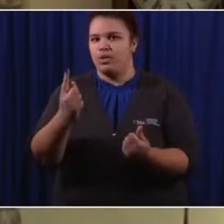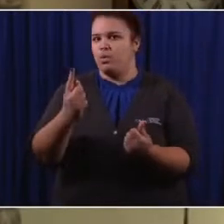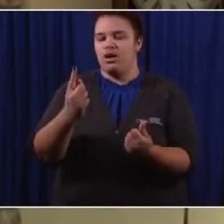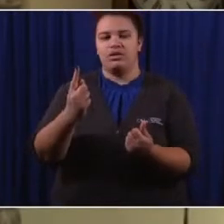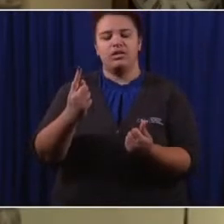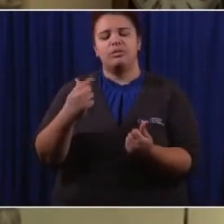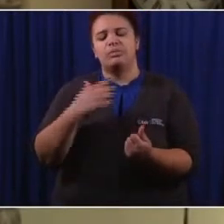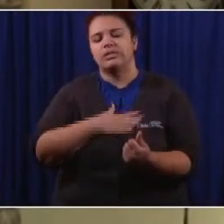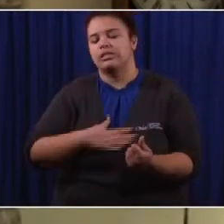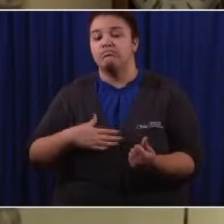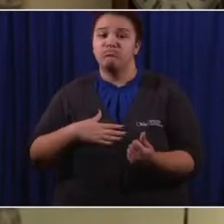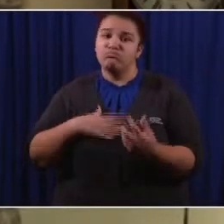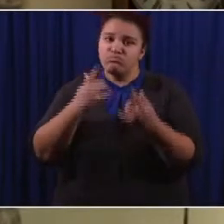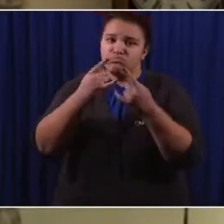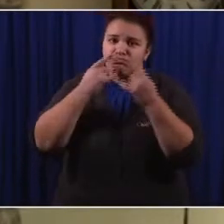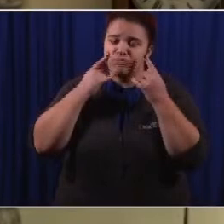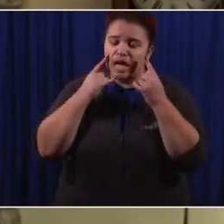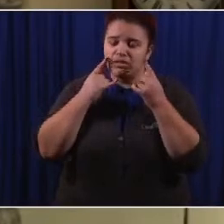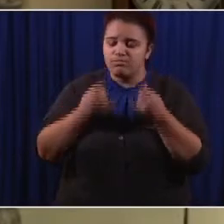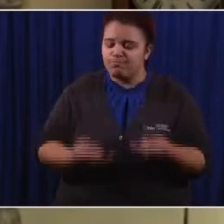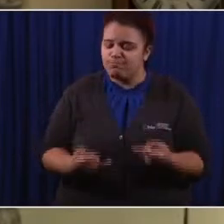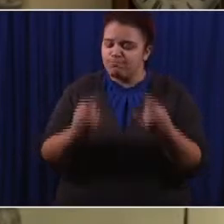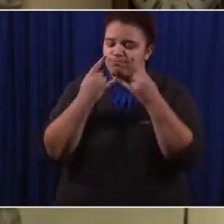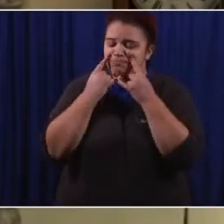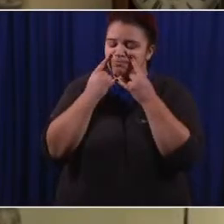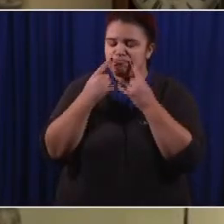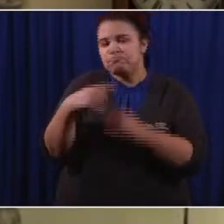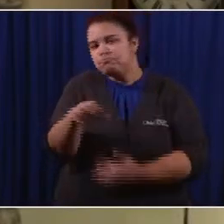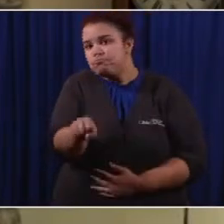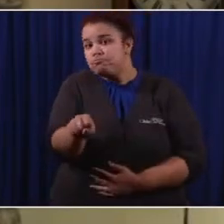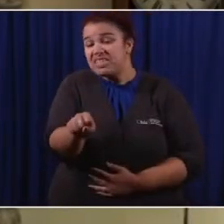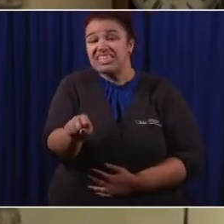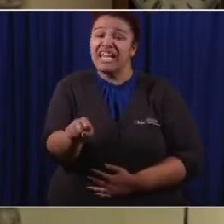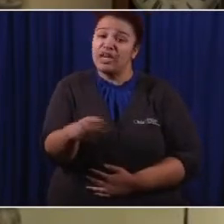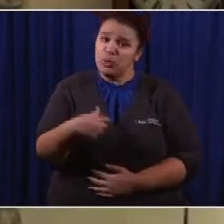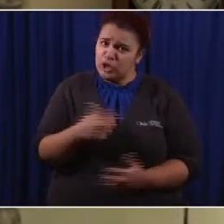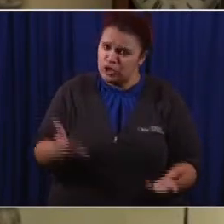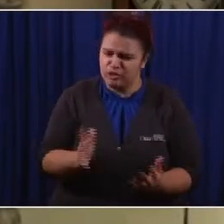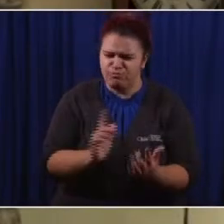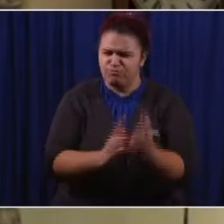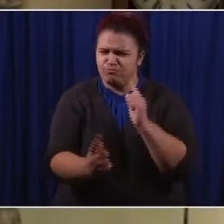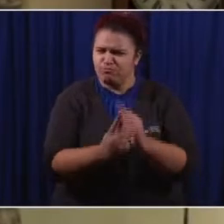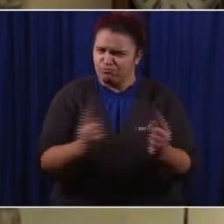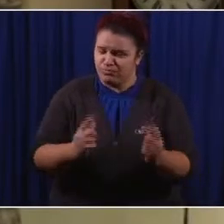social distance. We know that gatherings, by their very nature,